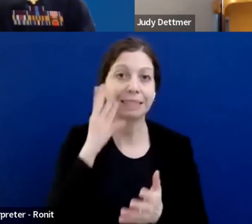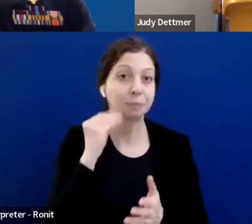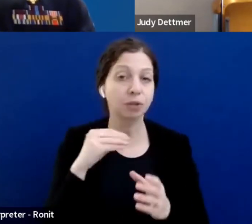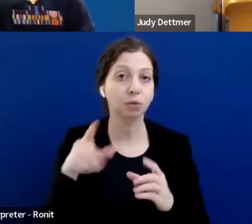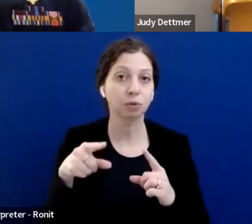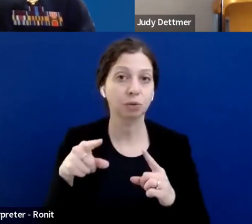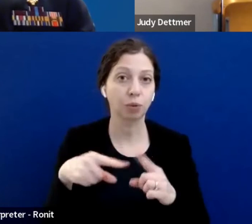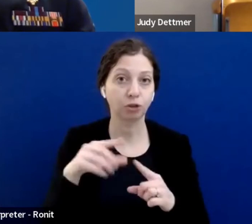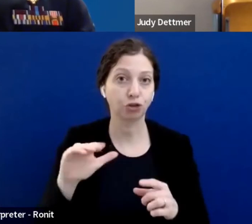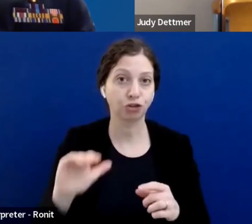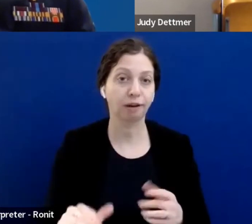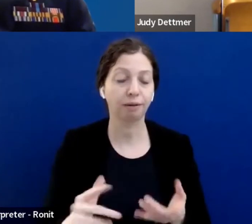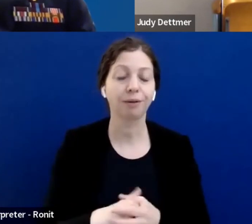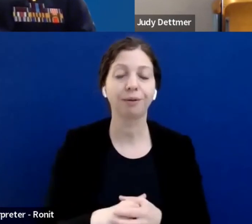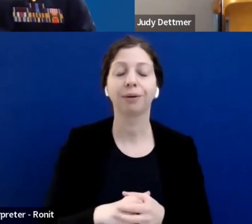childhood?